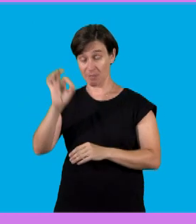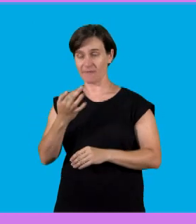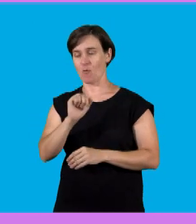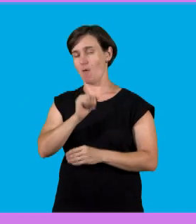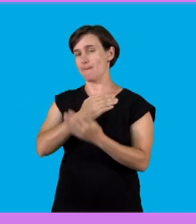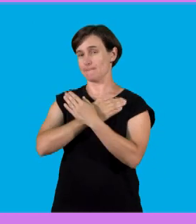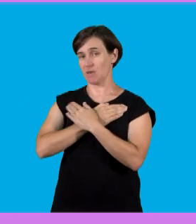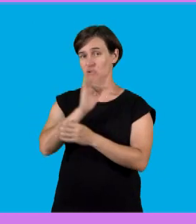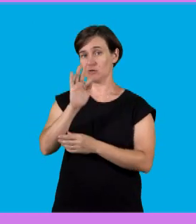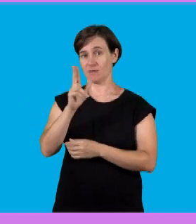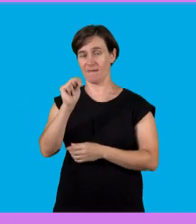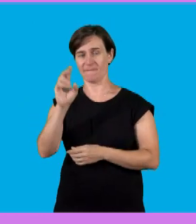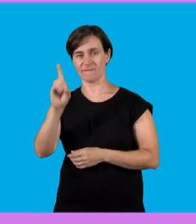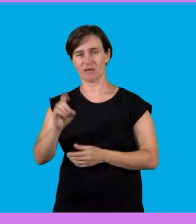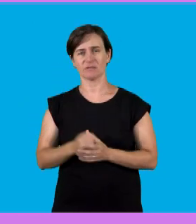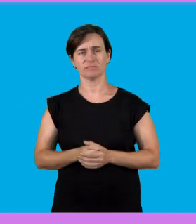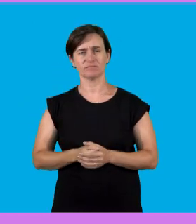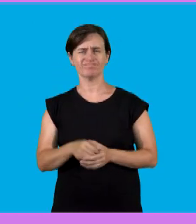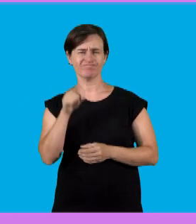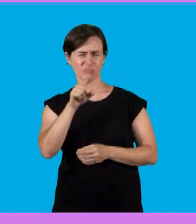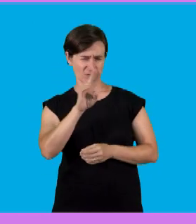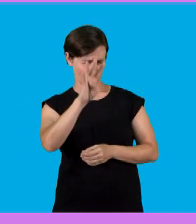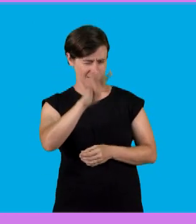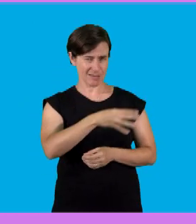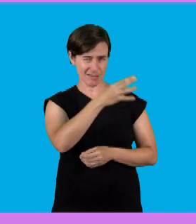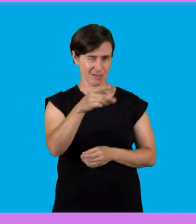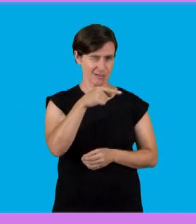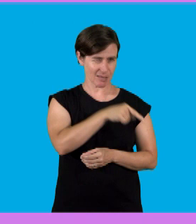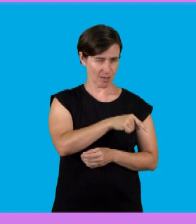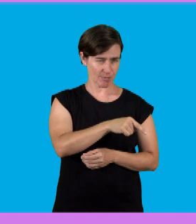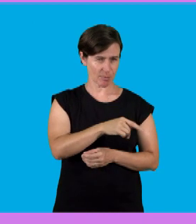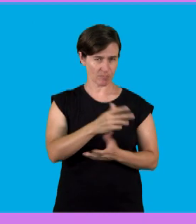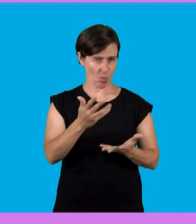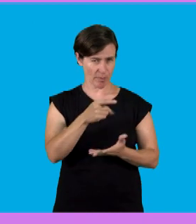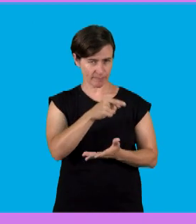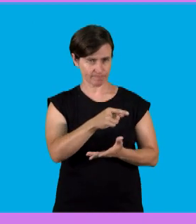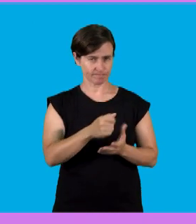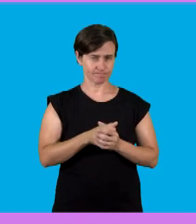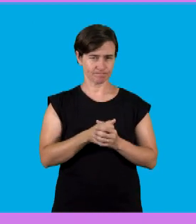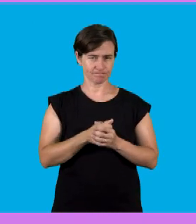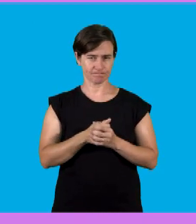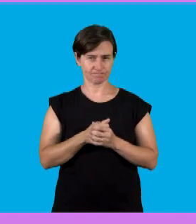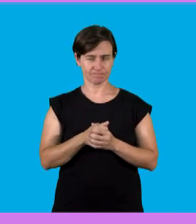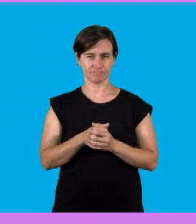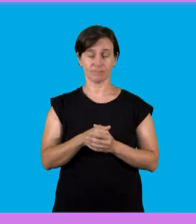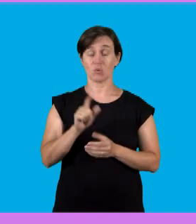pension fund. Now let's quickly see what is a pension fund contribution. Right, so pension